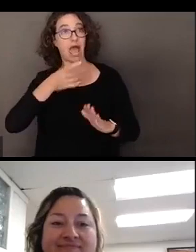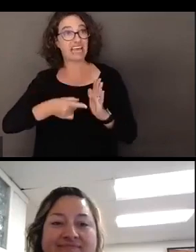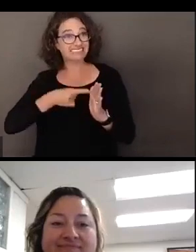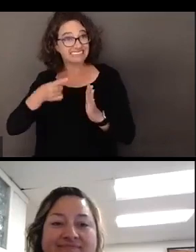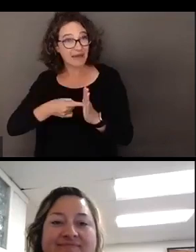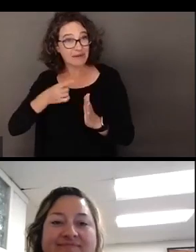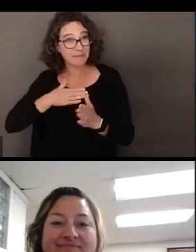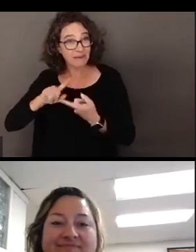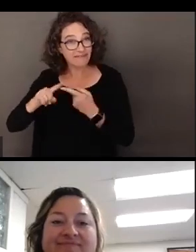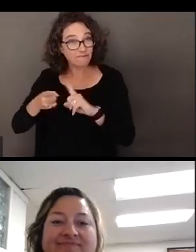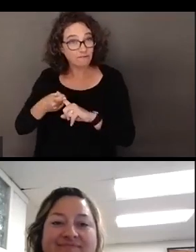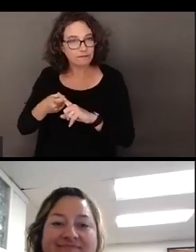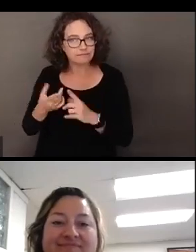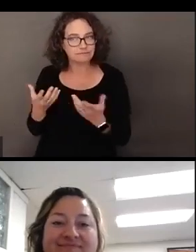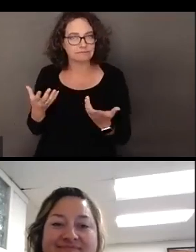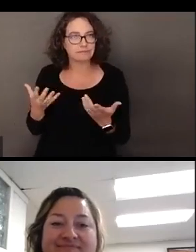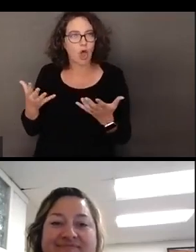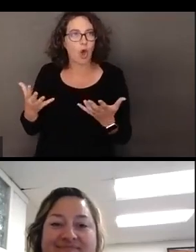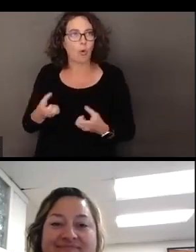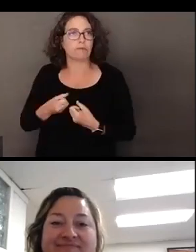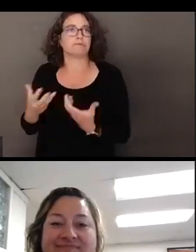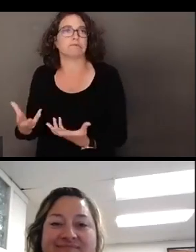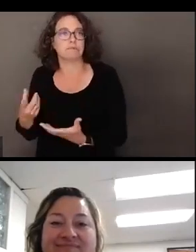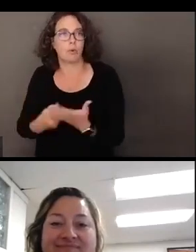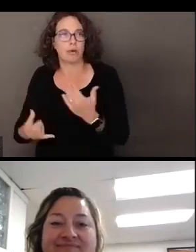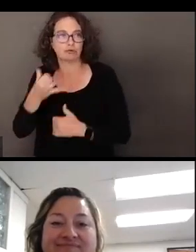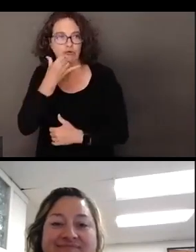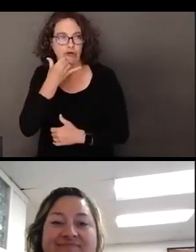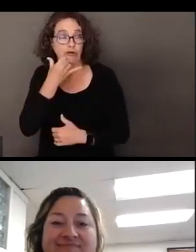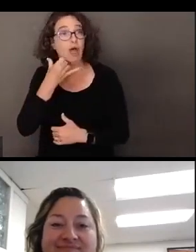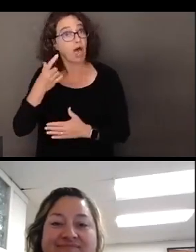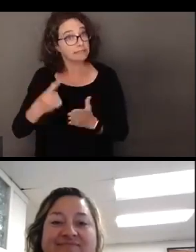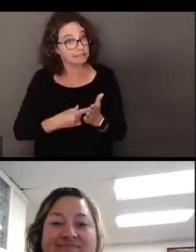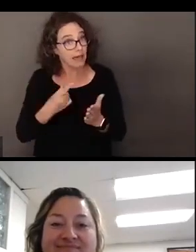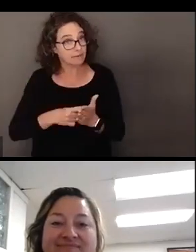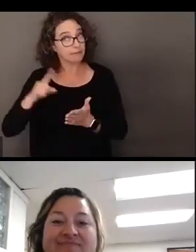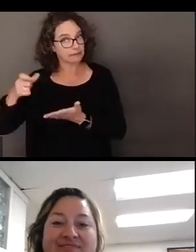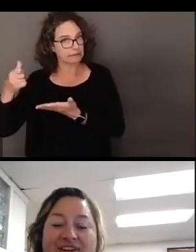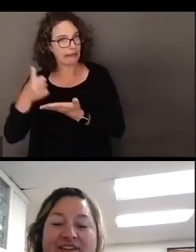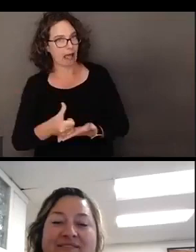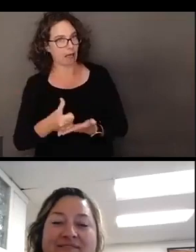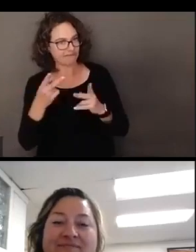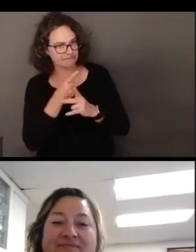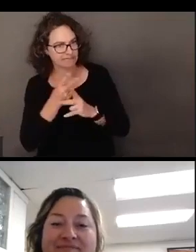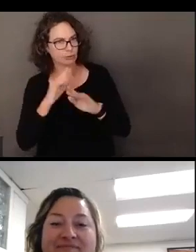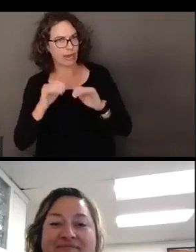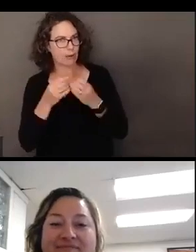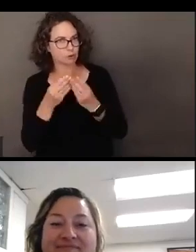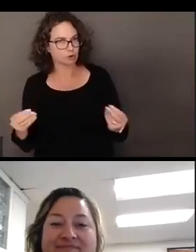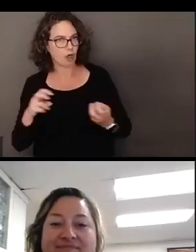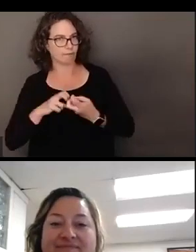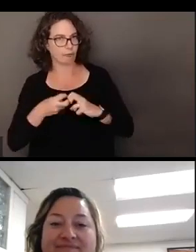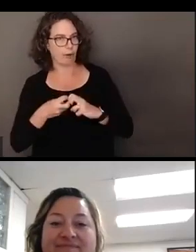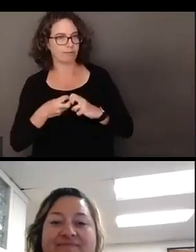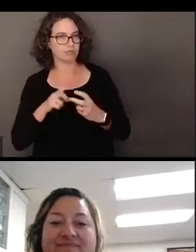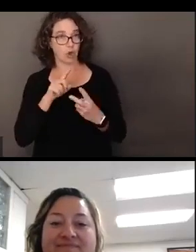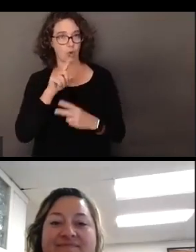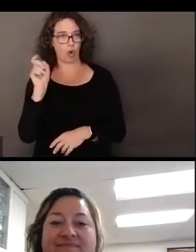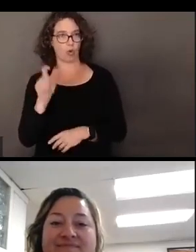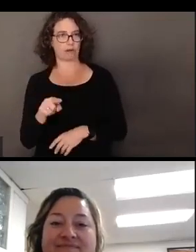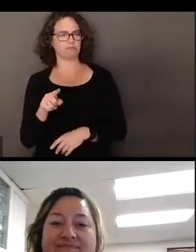they just want to talk about what's wrong. And sometimes we really need to figure out how to solve their problems. So that question of, am I here to help,